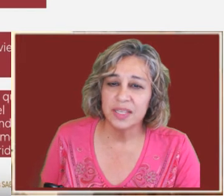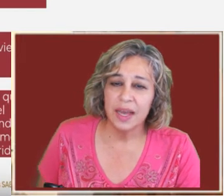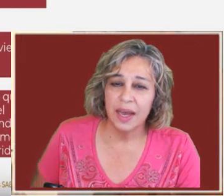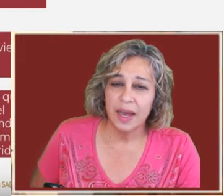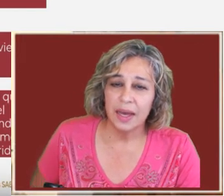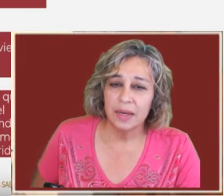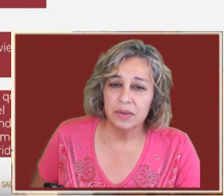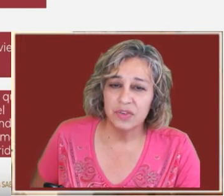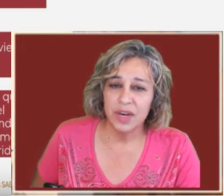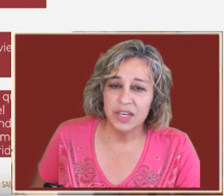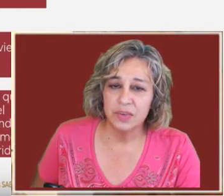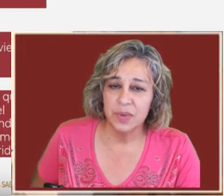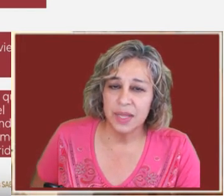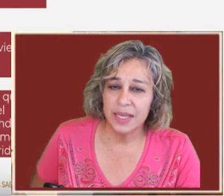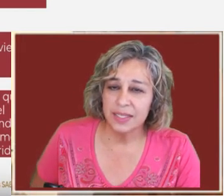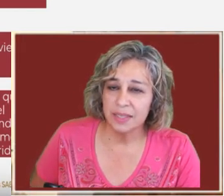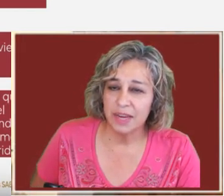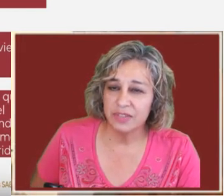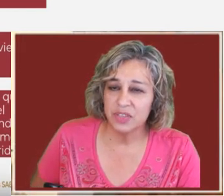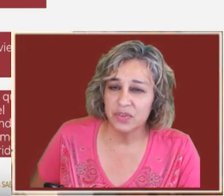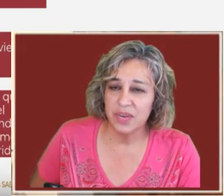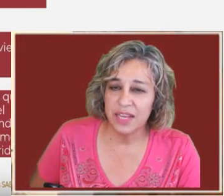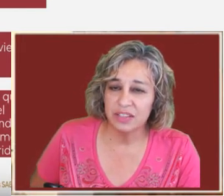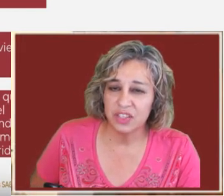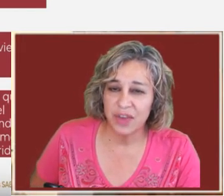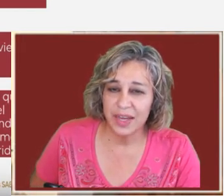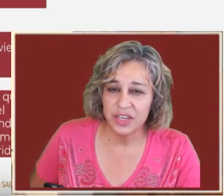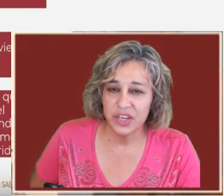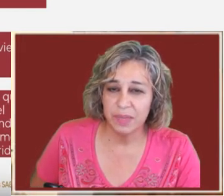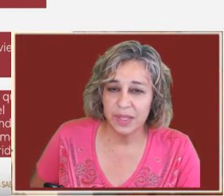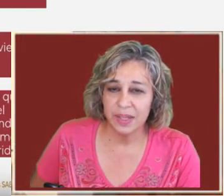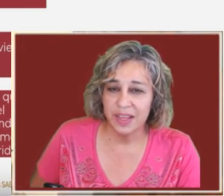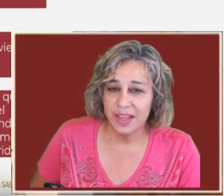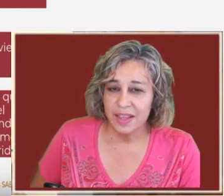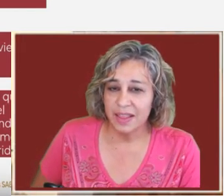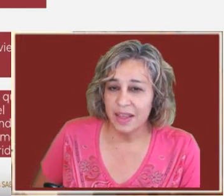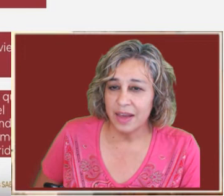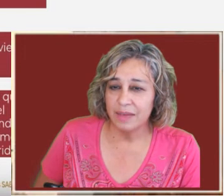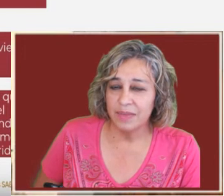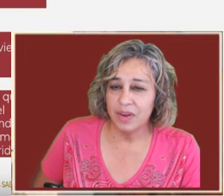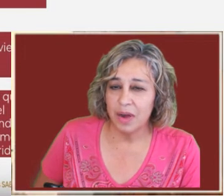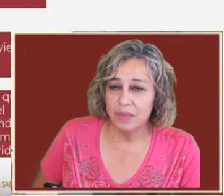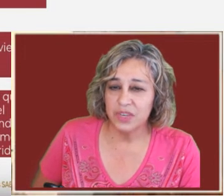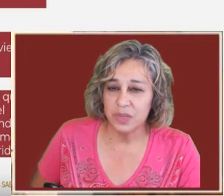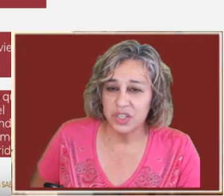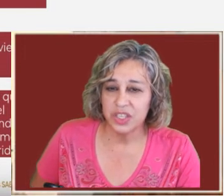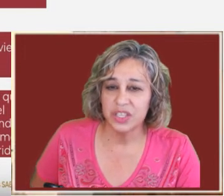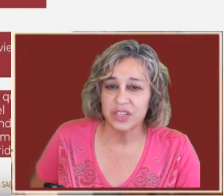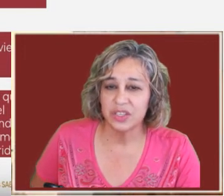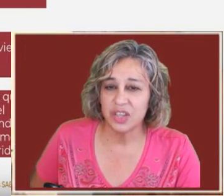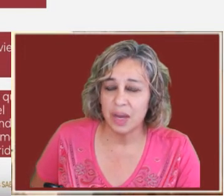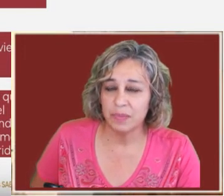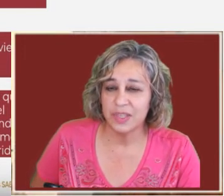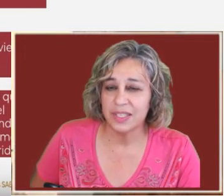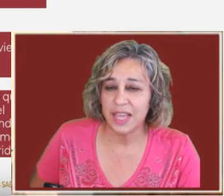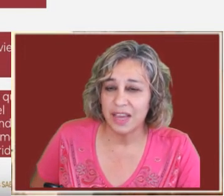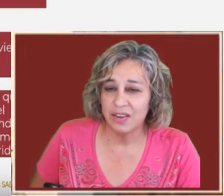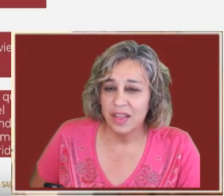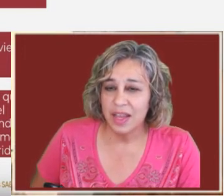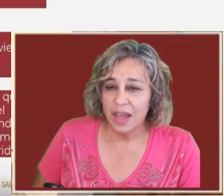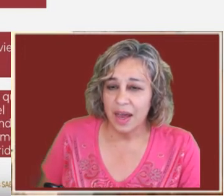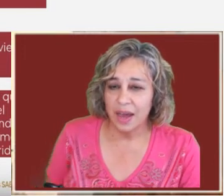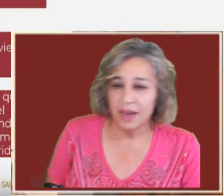attorneys tried to realize some kind of legal strategy, but their object was just to stop the